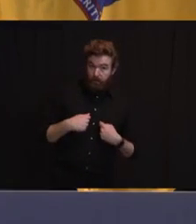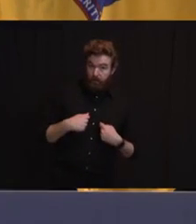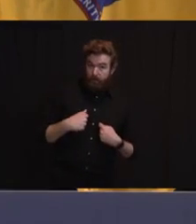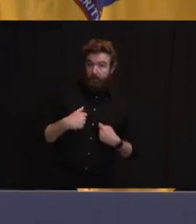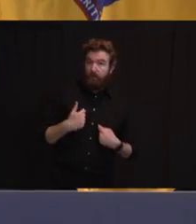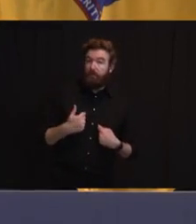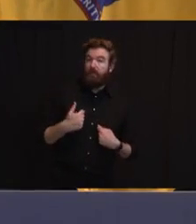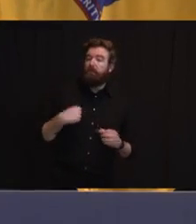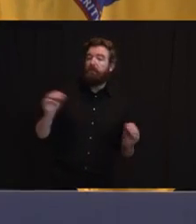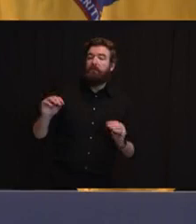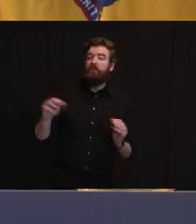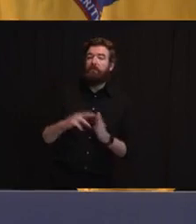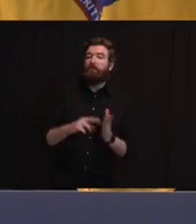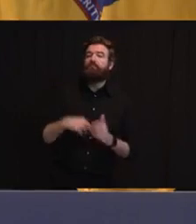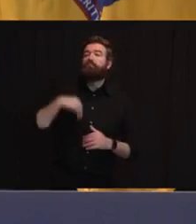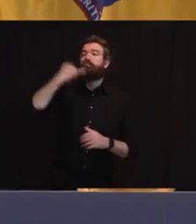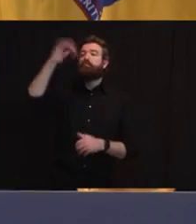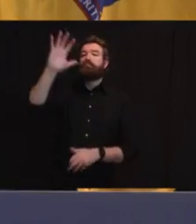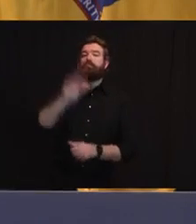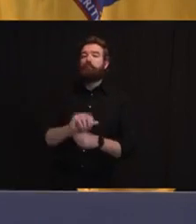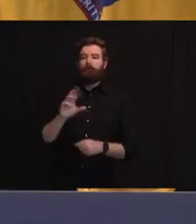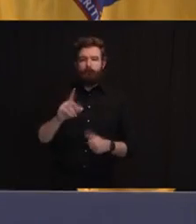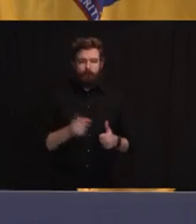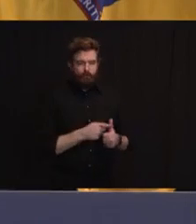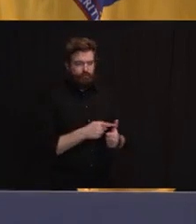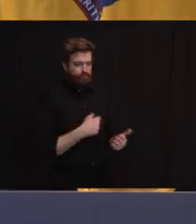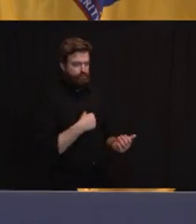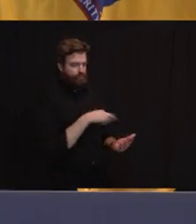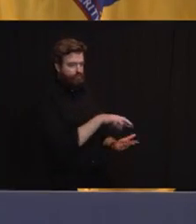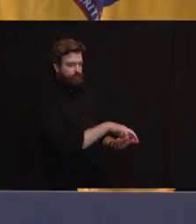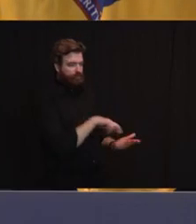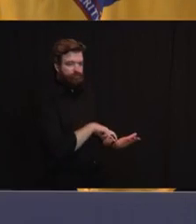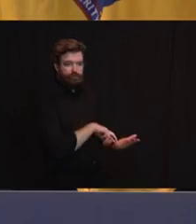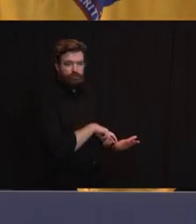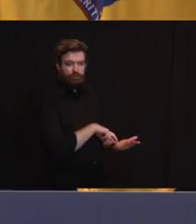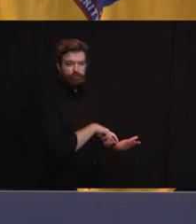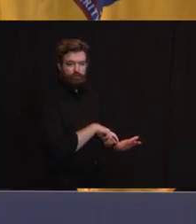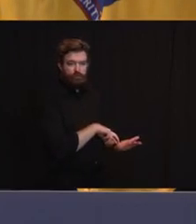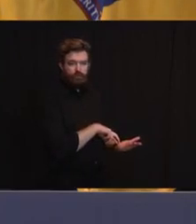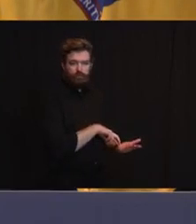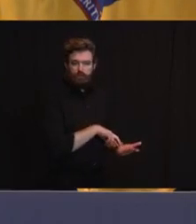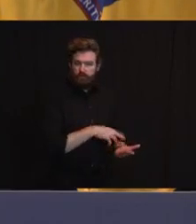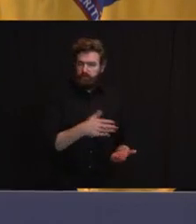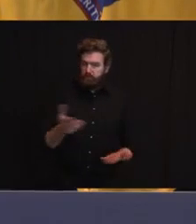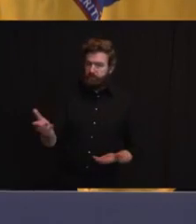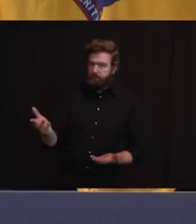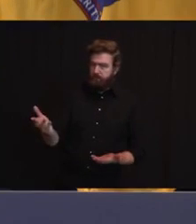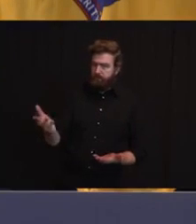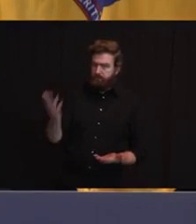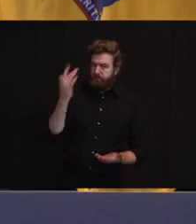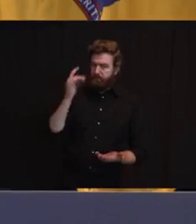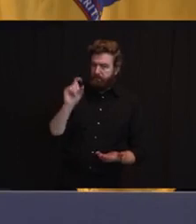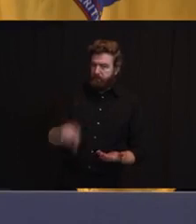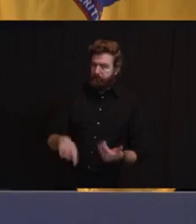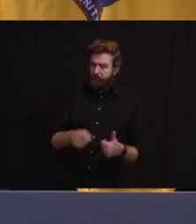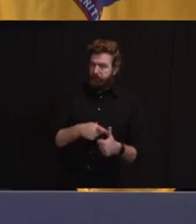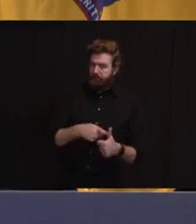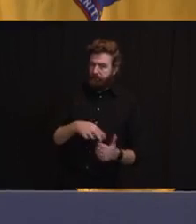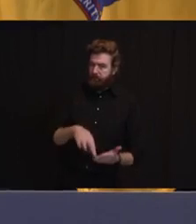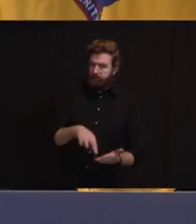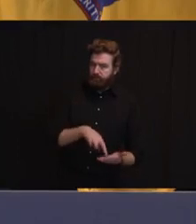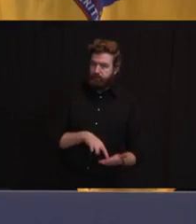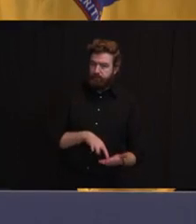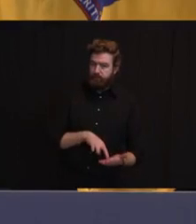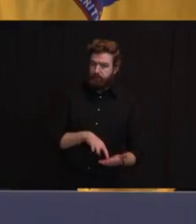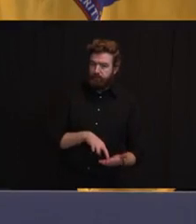your vaccine? Or do you need to be in the pre-registration system? And if you do, why do you need to be in the pre-registration system? You mentioned